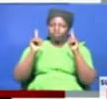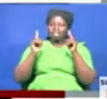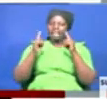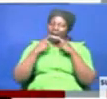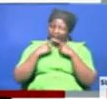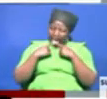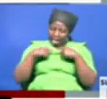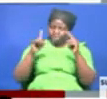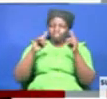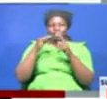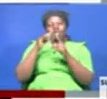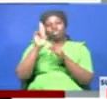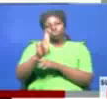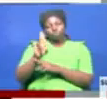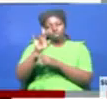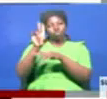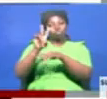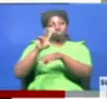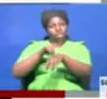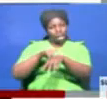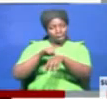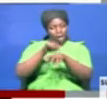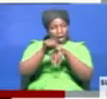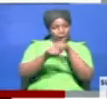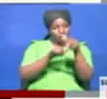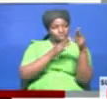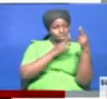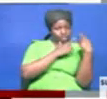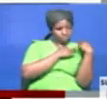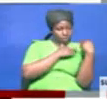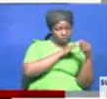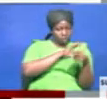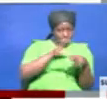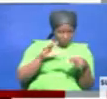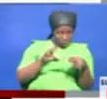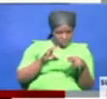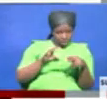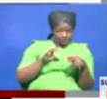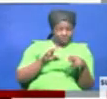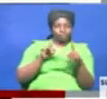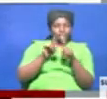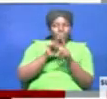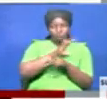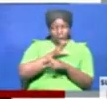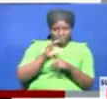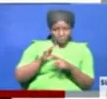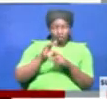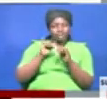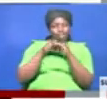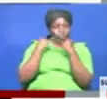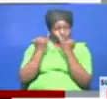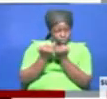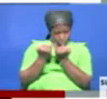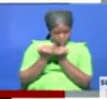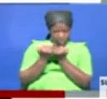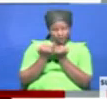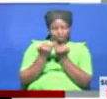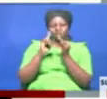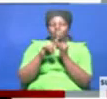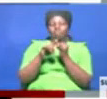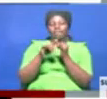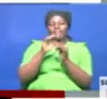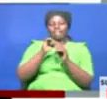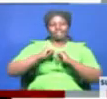twice, with respect to the role of the commission, as commission, as a body corporate, and then with the role of the